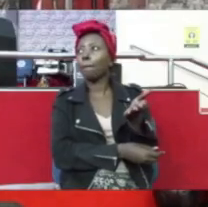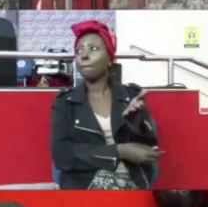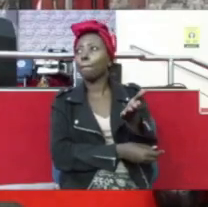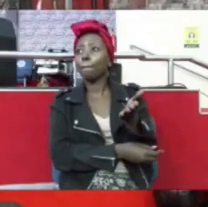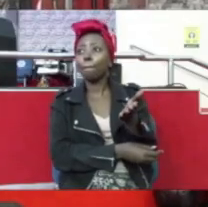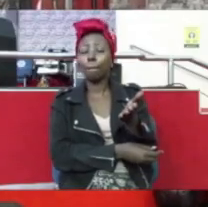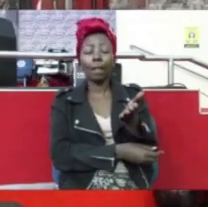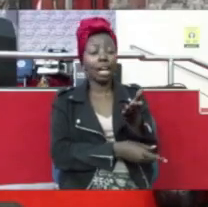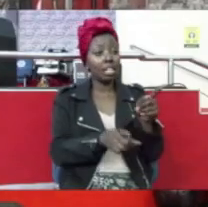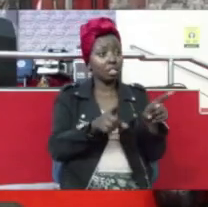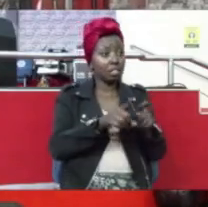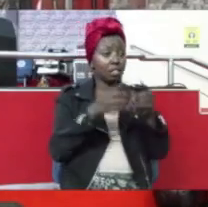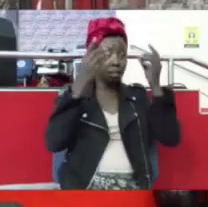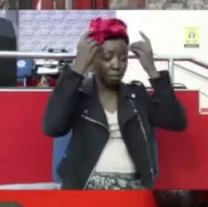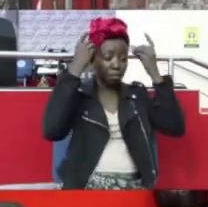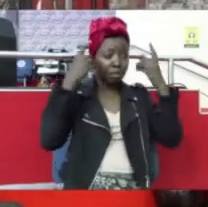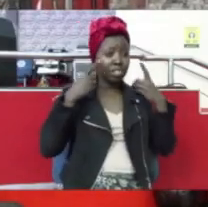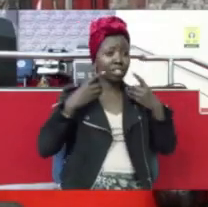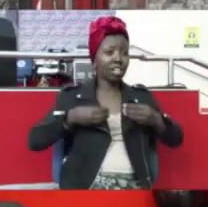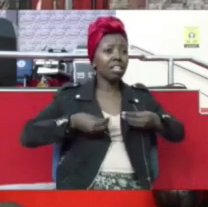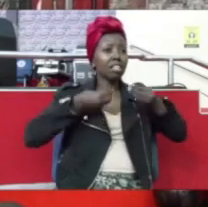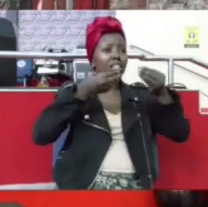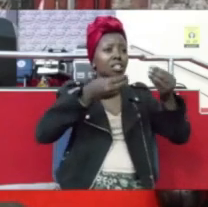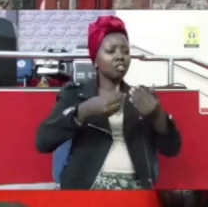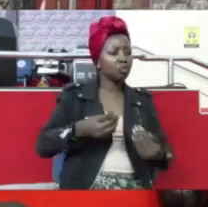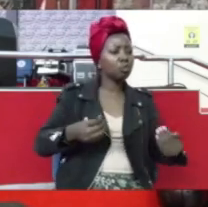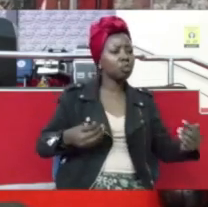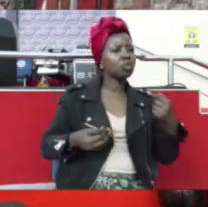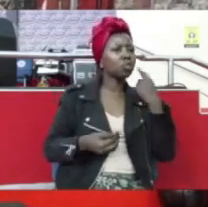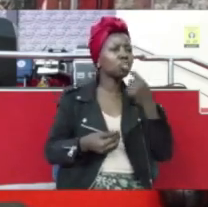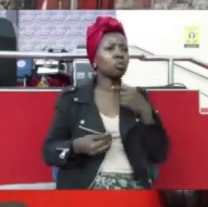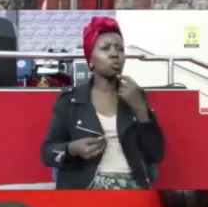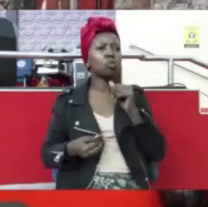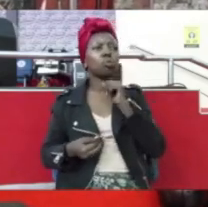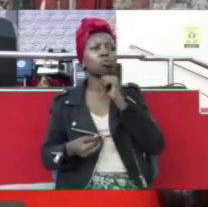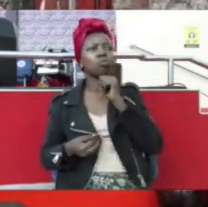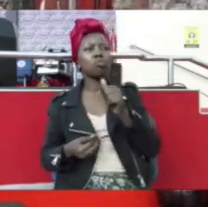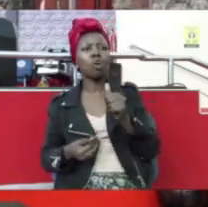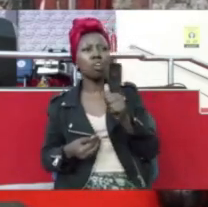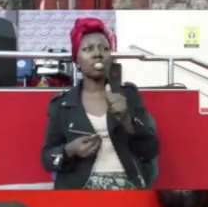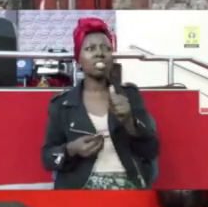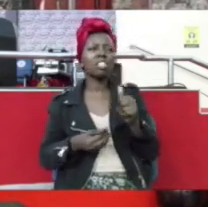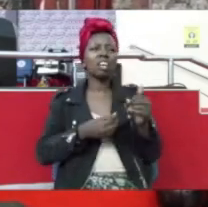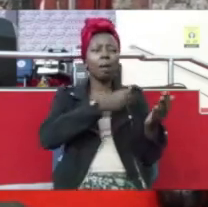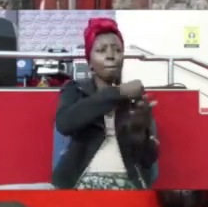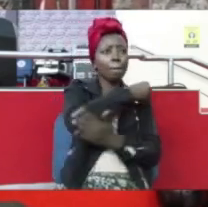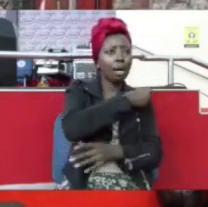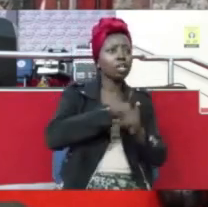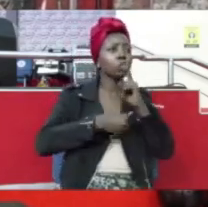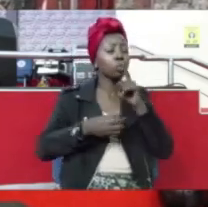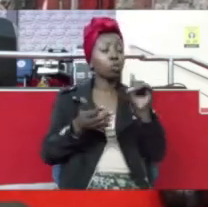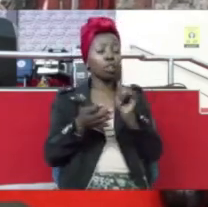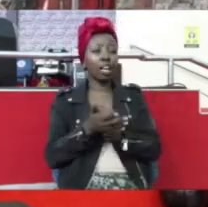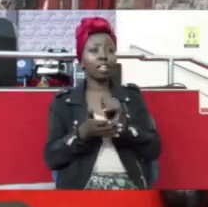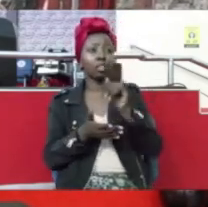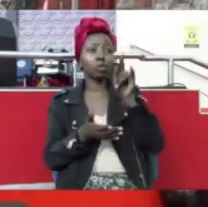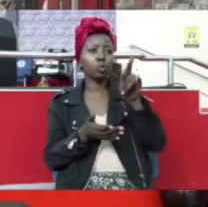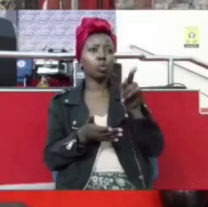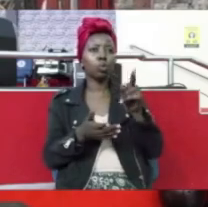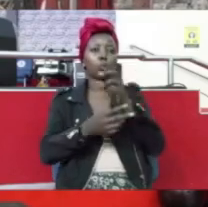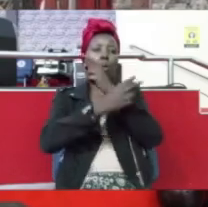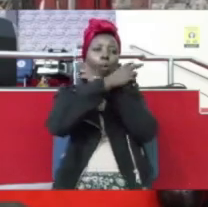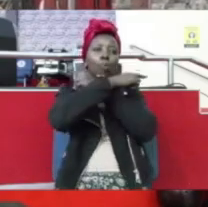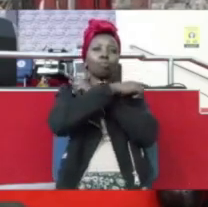can decide that he will give you children who will not give you a headache so that you have a sober mind. Anaweza kukupatia watoto